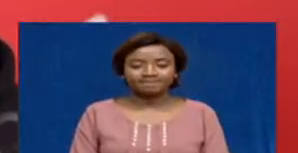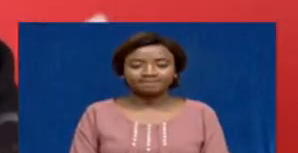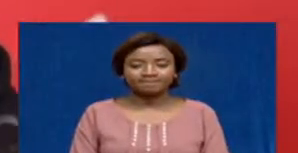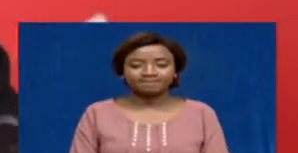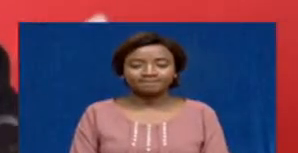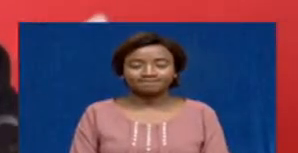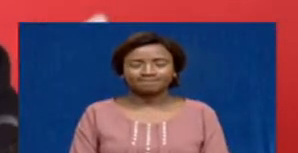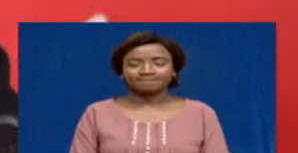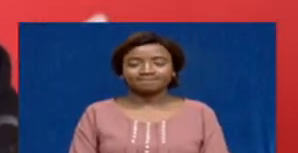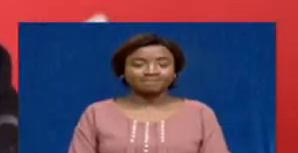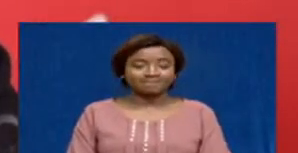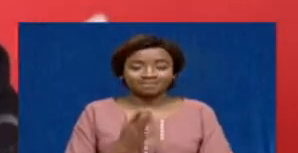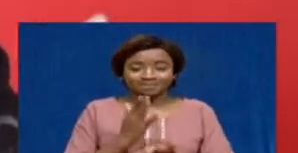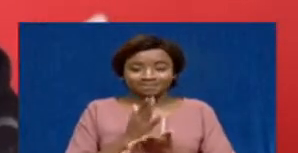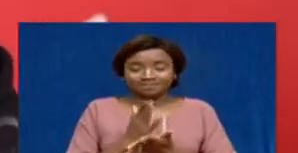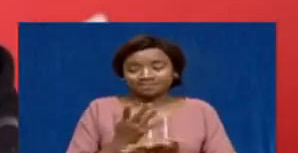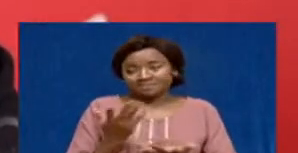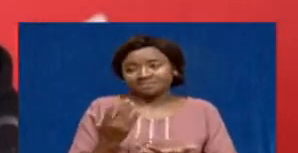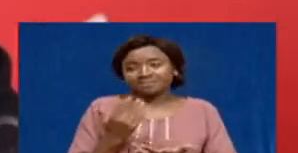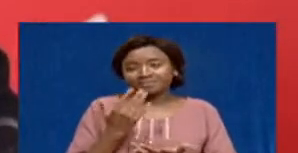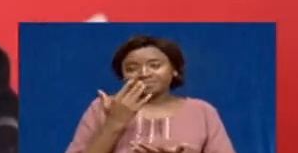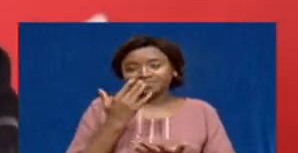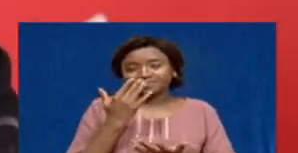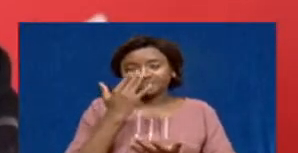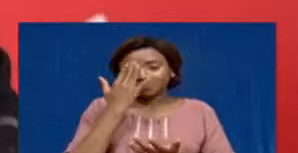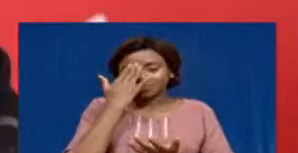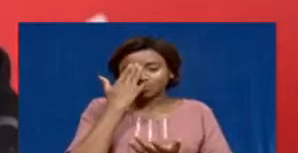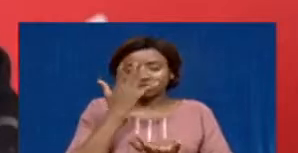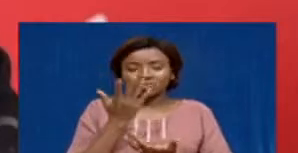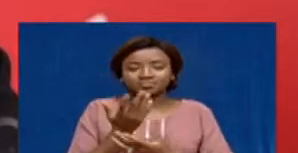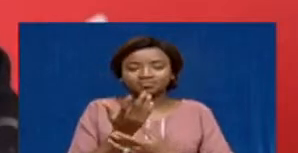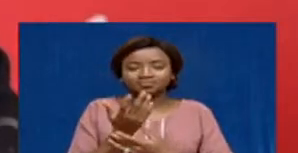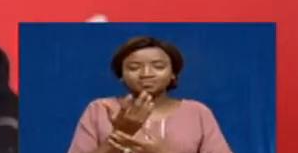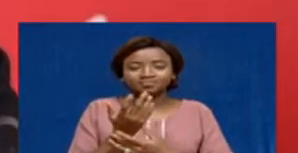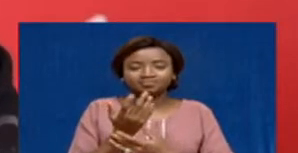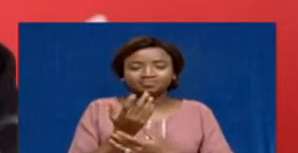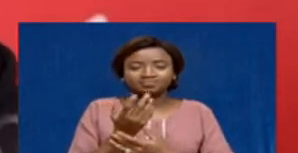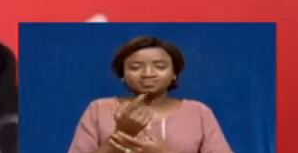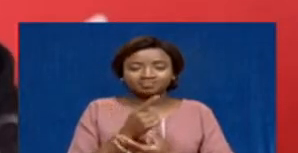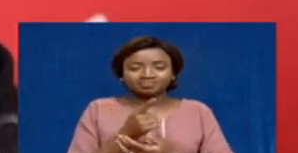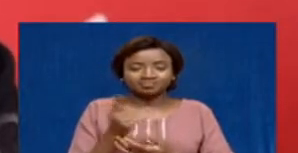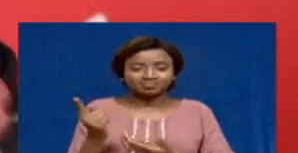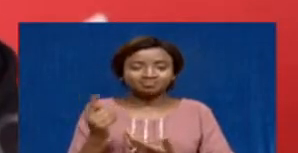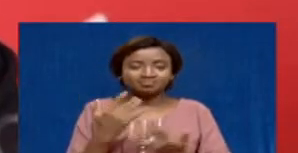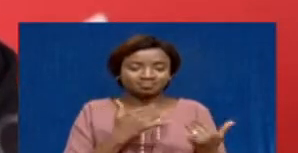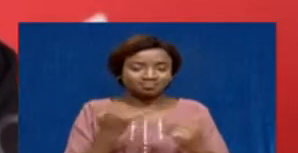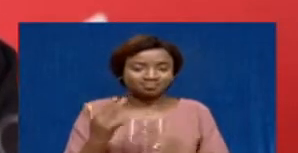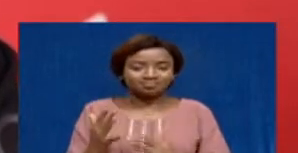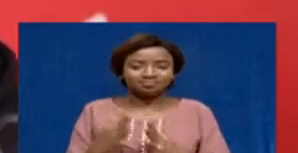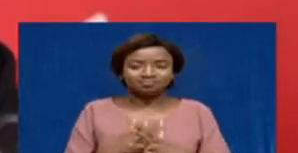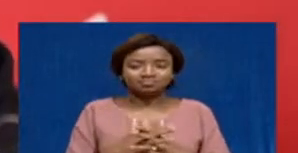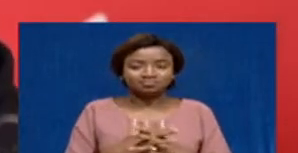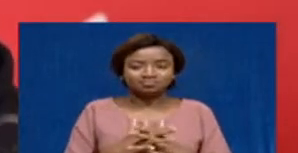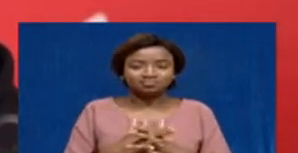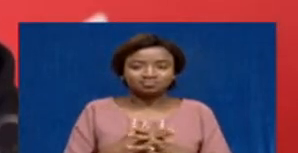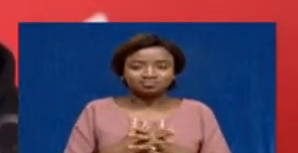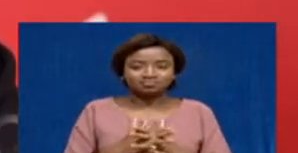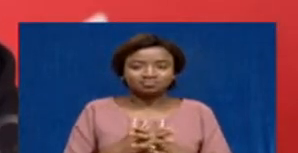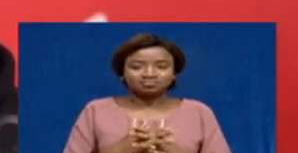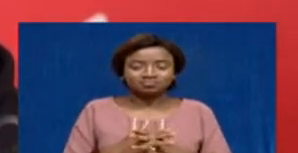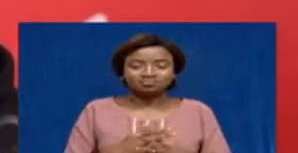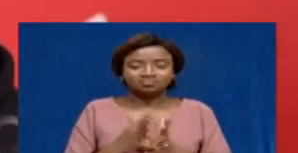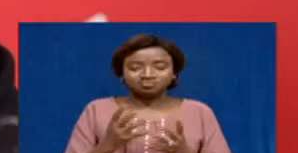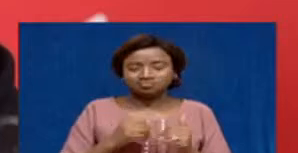Speed like crazy, Harry Kane, what a player, and obviously fits in that idea extremely